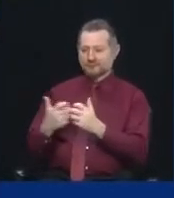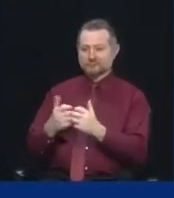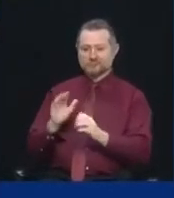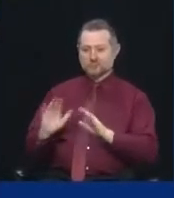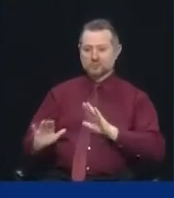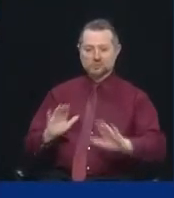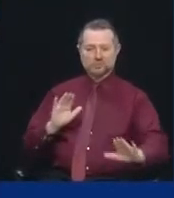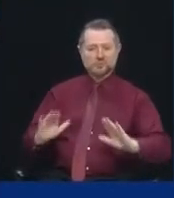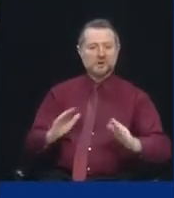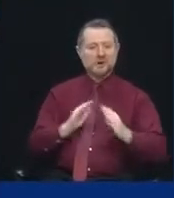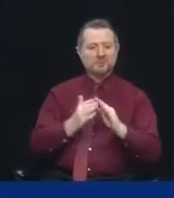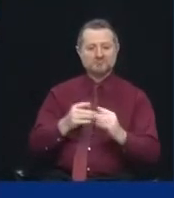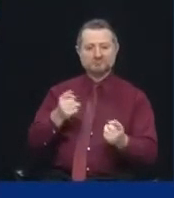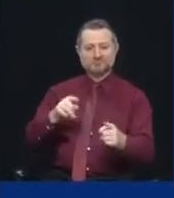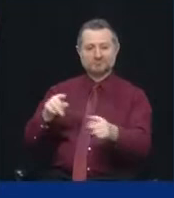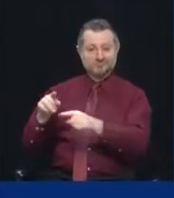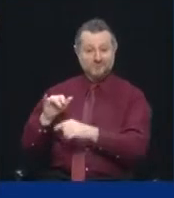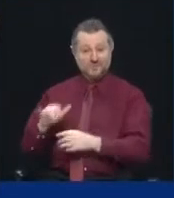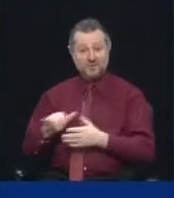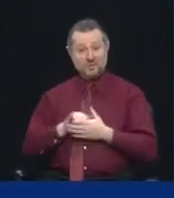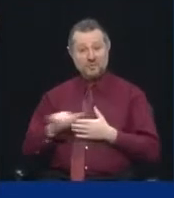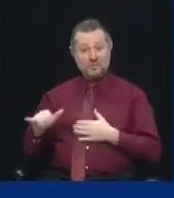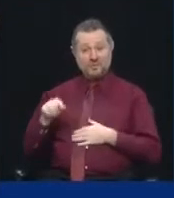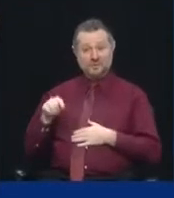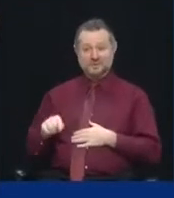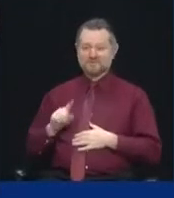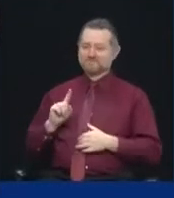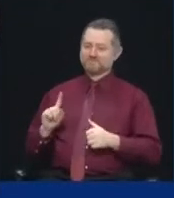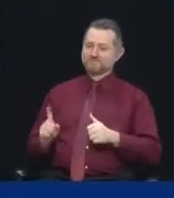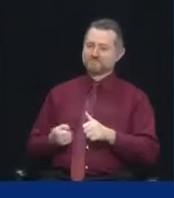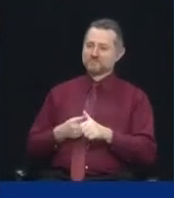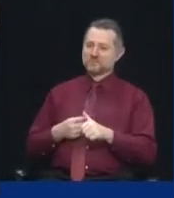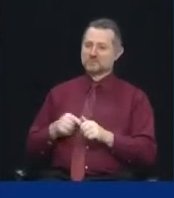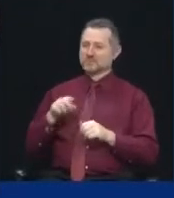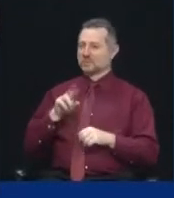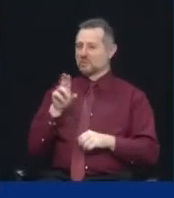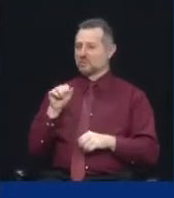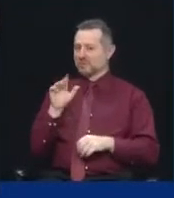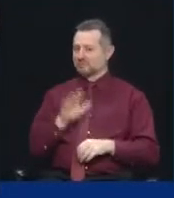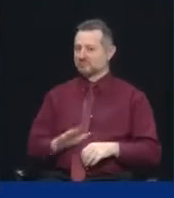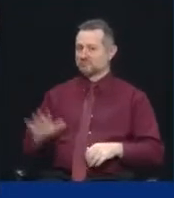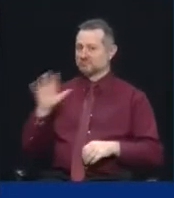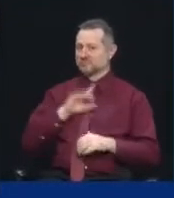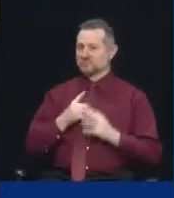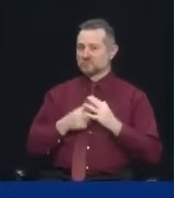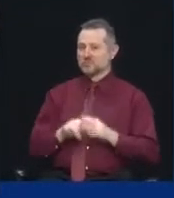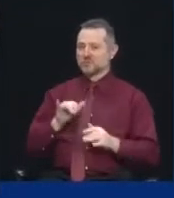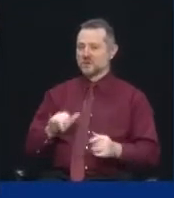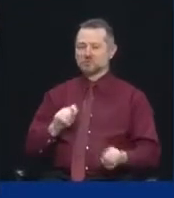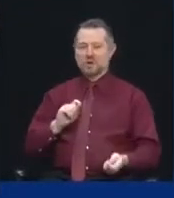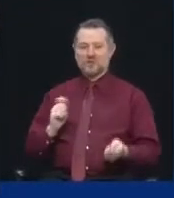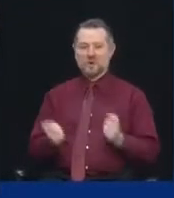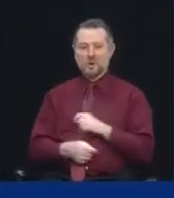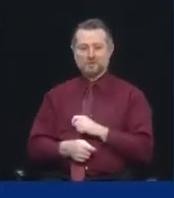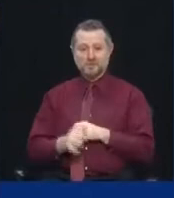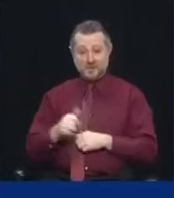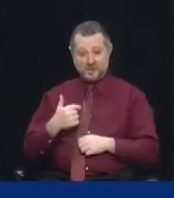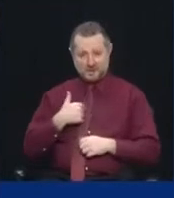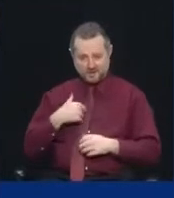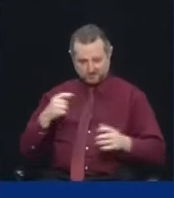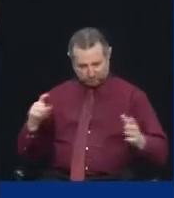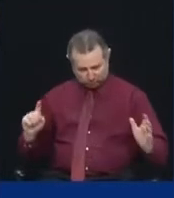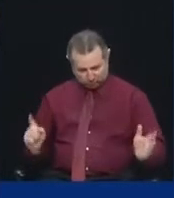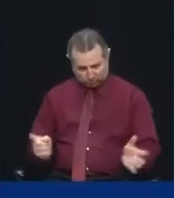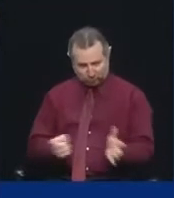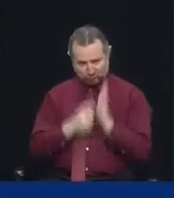is the first state in the nation that started that public safety reform, mandating that communities come up